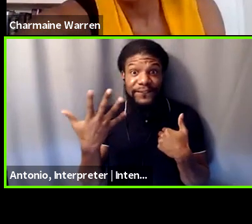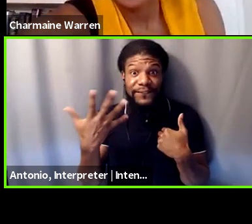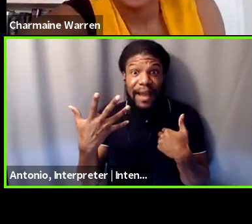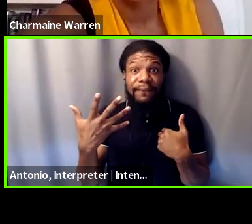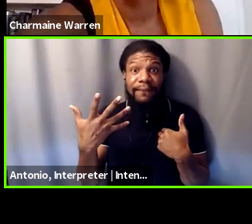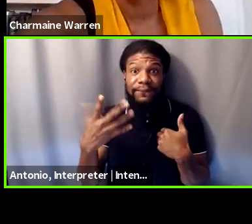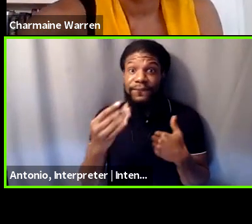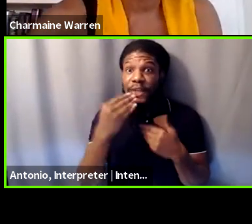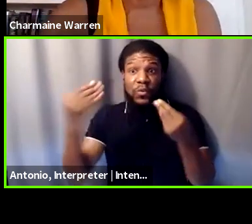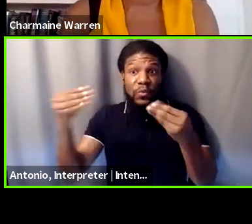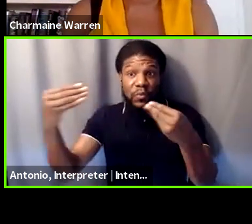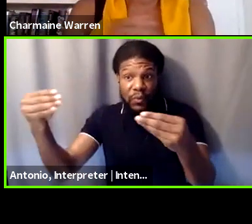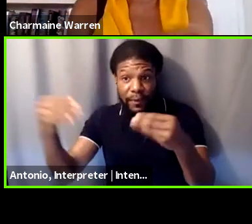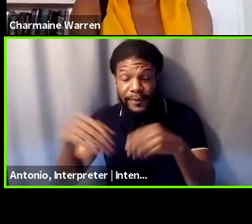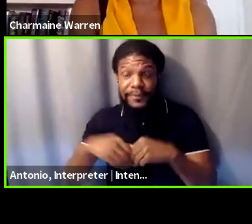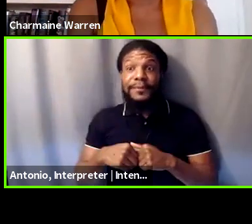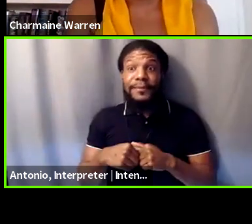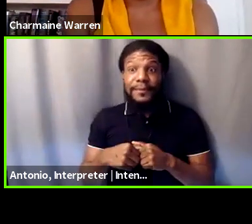there's a forest.